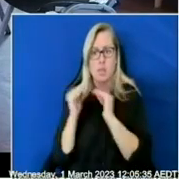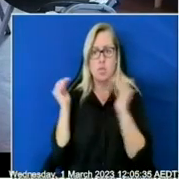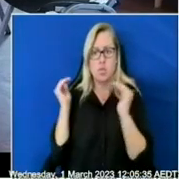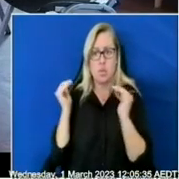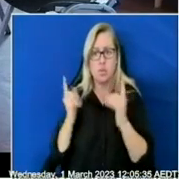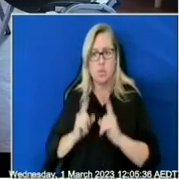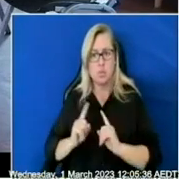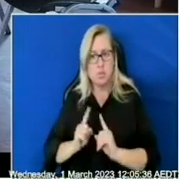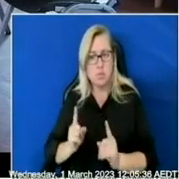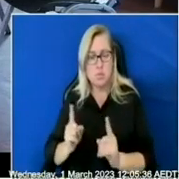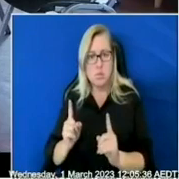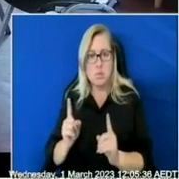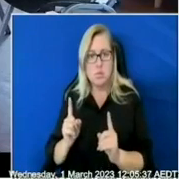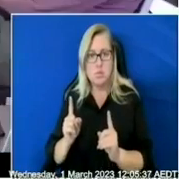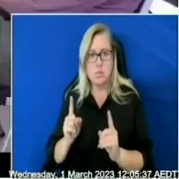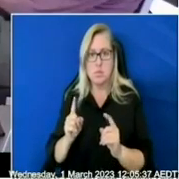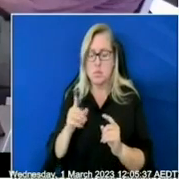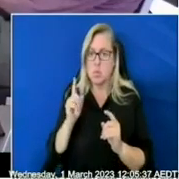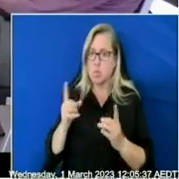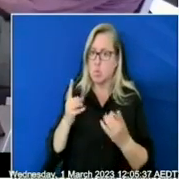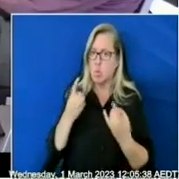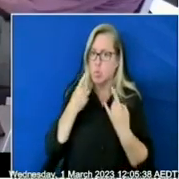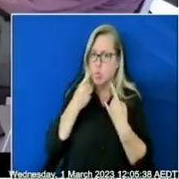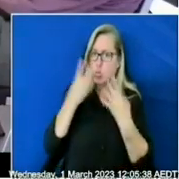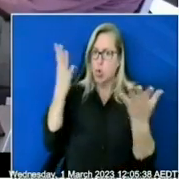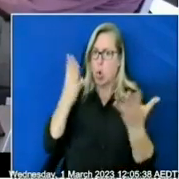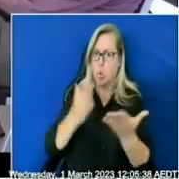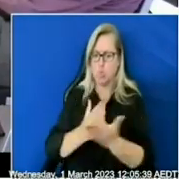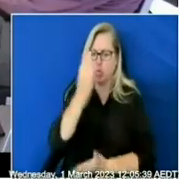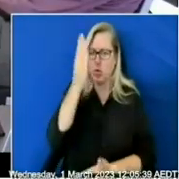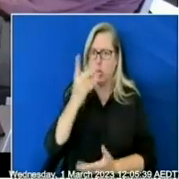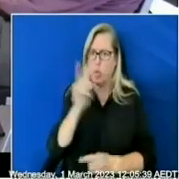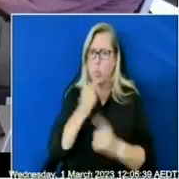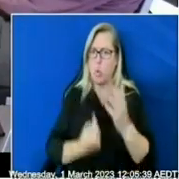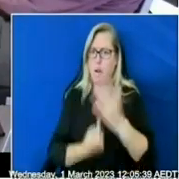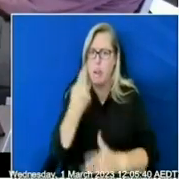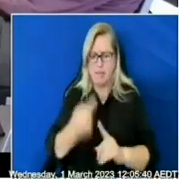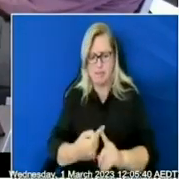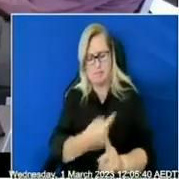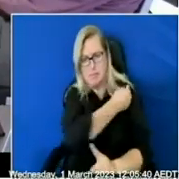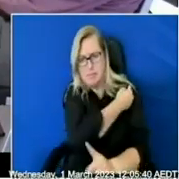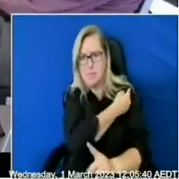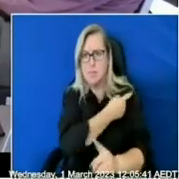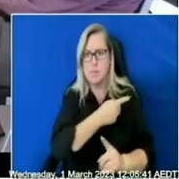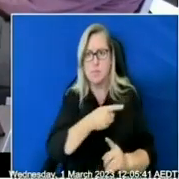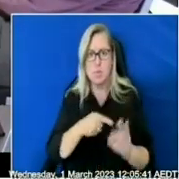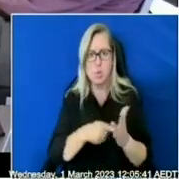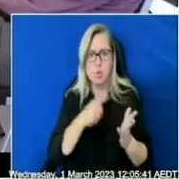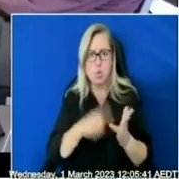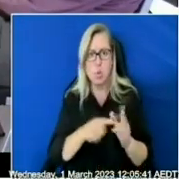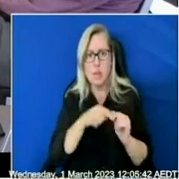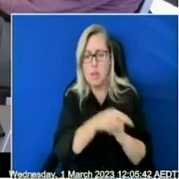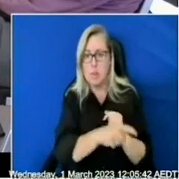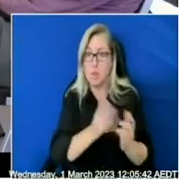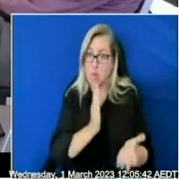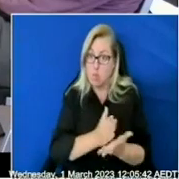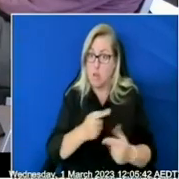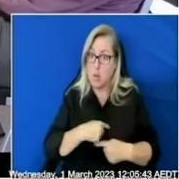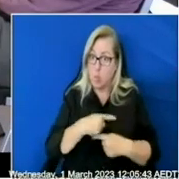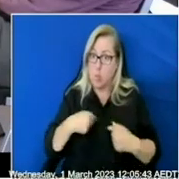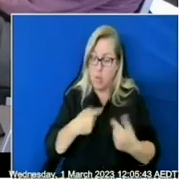expose the truth about what happened to him, and we can, you know, and honour our grandmother, because this beautiful woman is